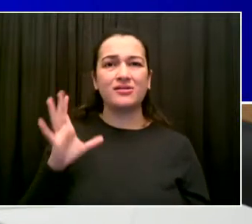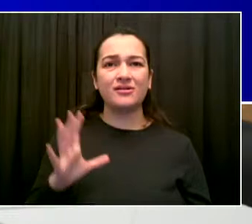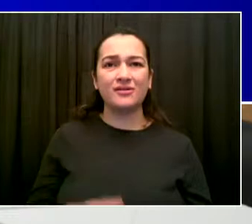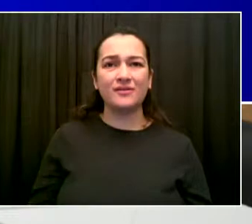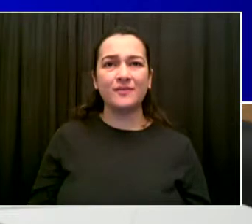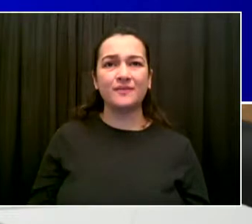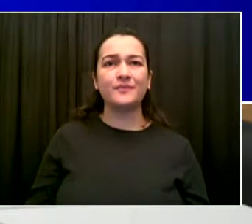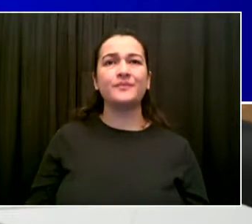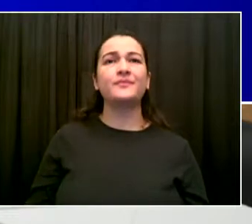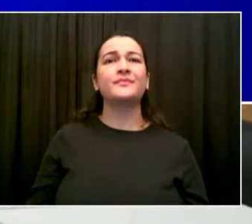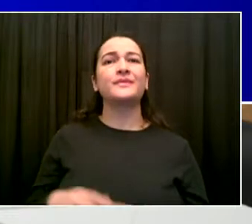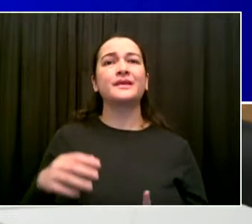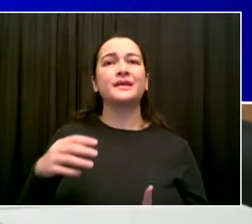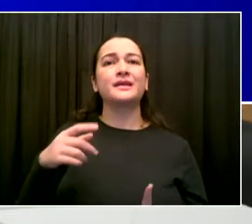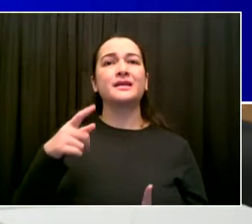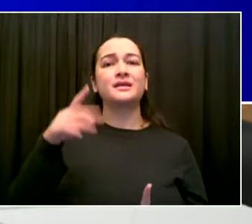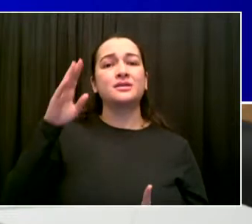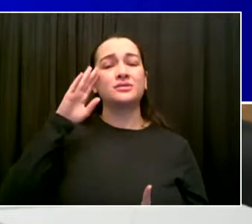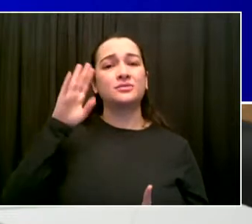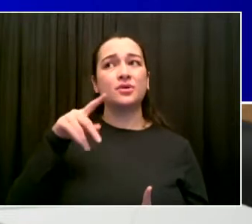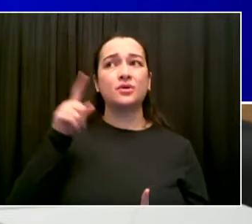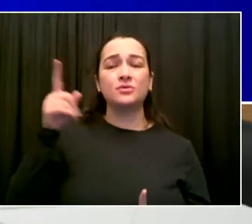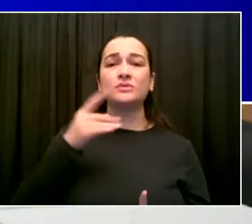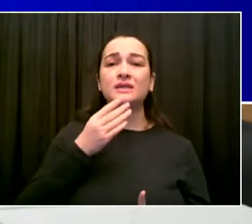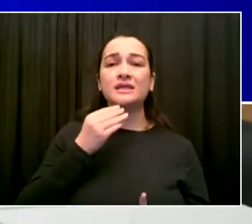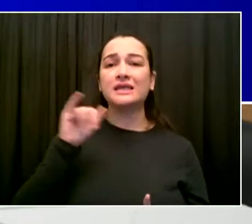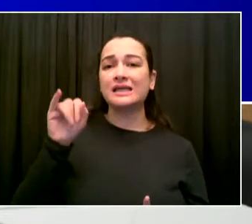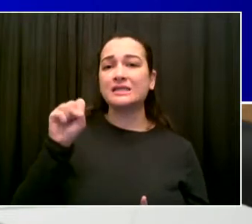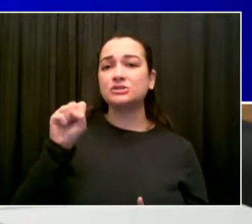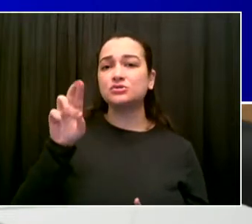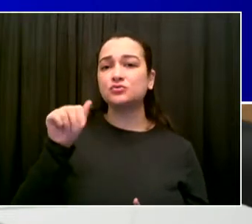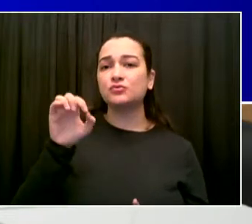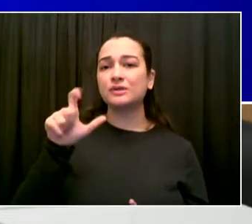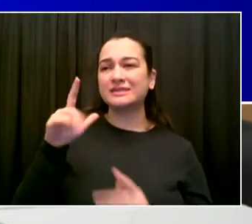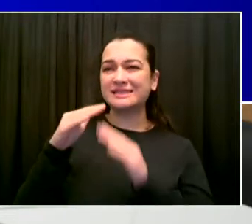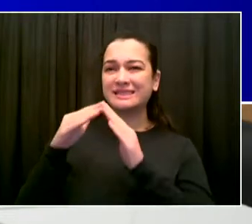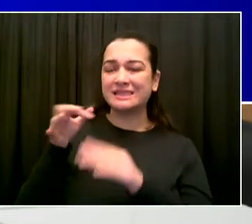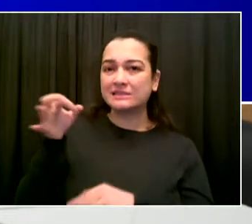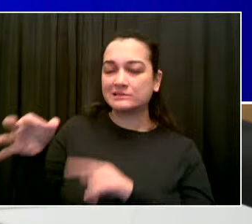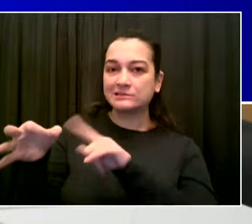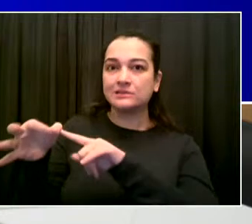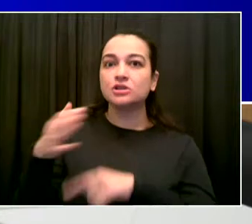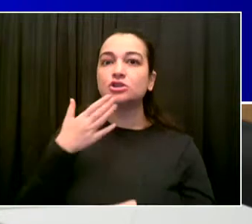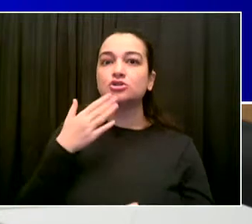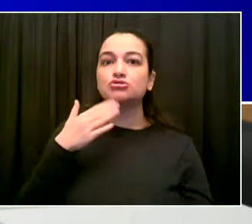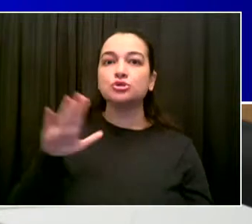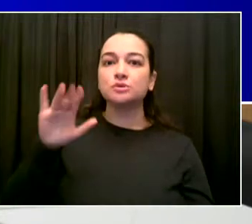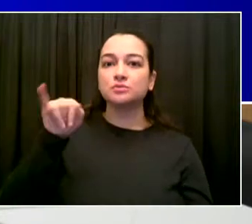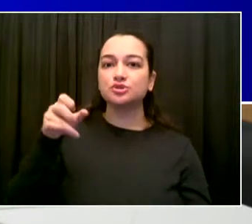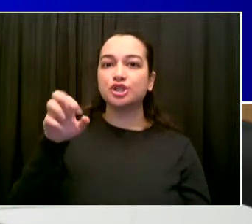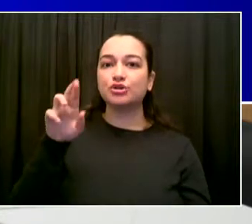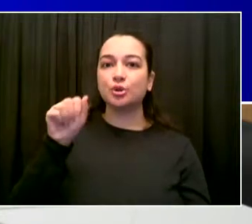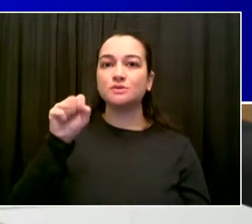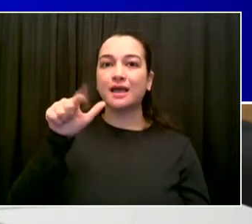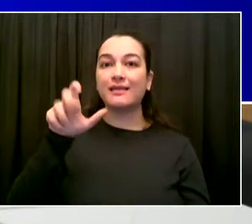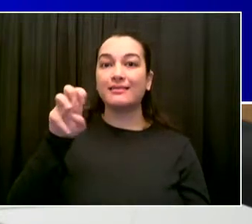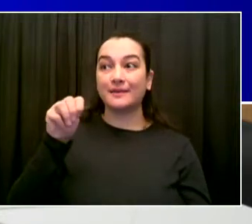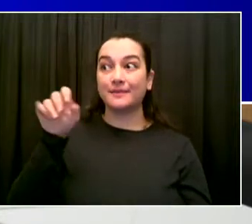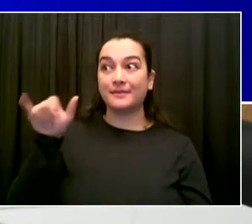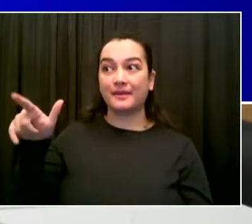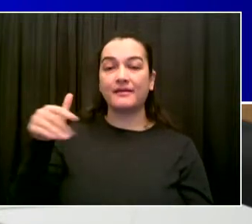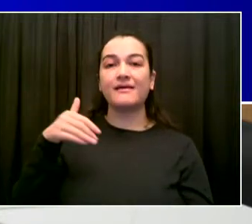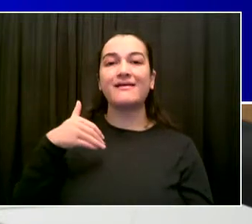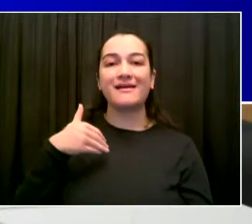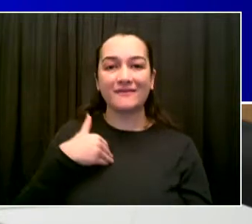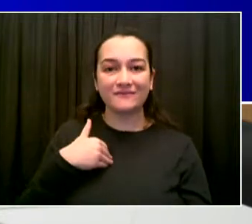but it speaks to not just a sense of long ago history, but how much we need to learn the lessons still and act on them, how